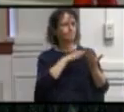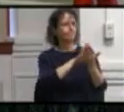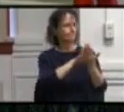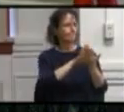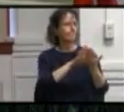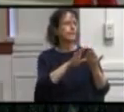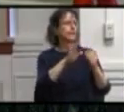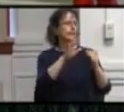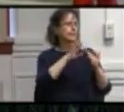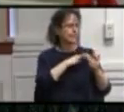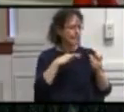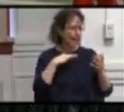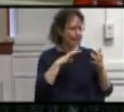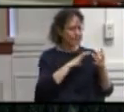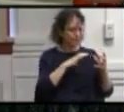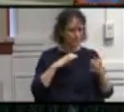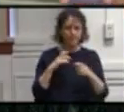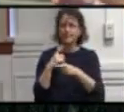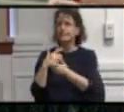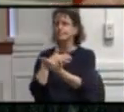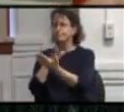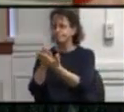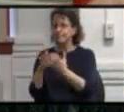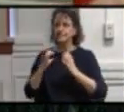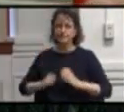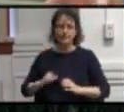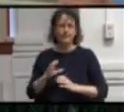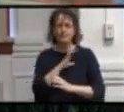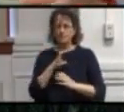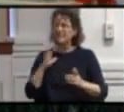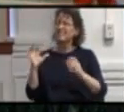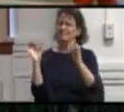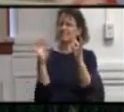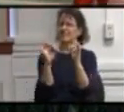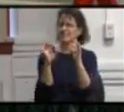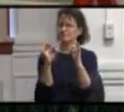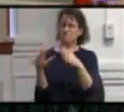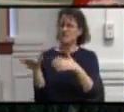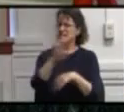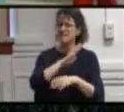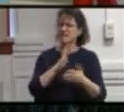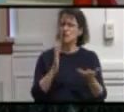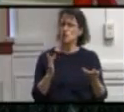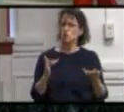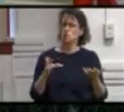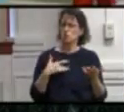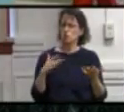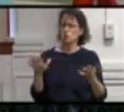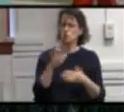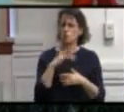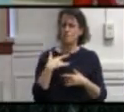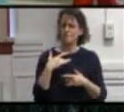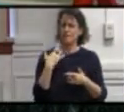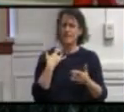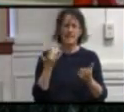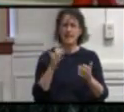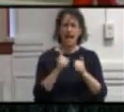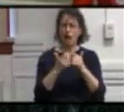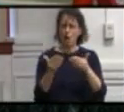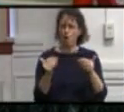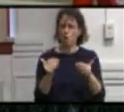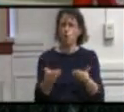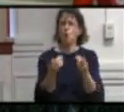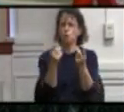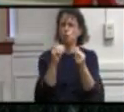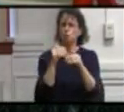that a little bit and included additional people to try and get a sense of what, of the community's view on how we should go forward. And I